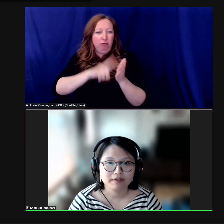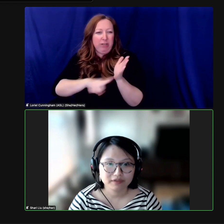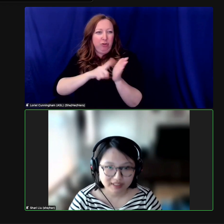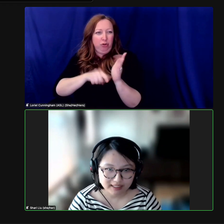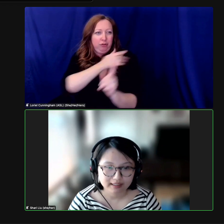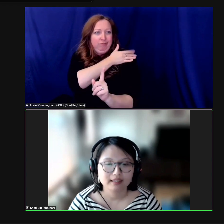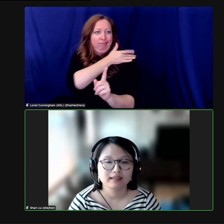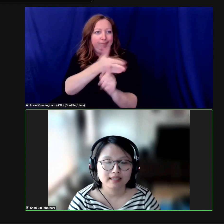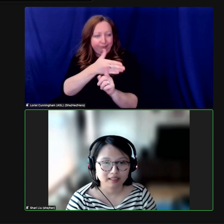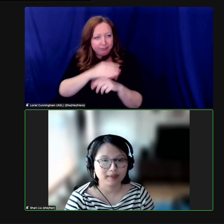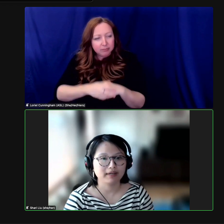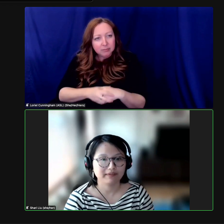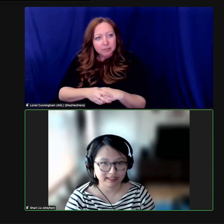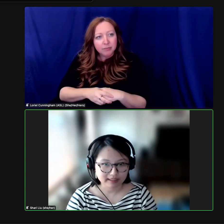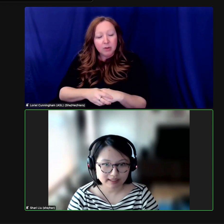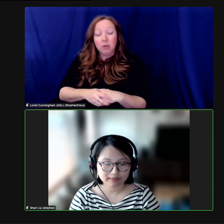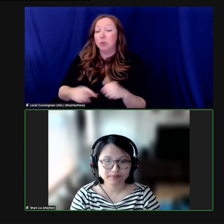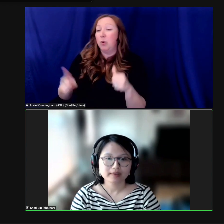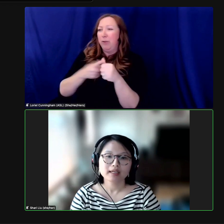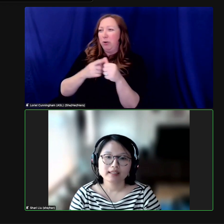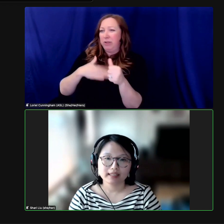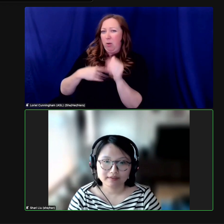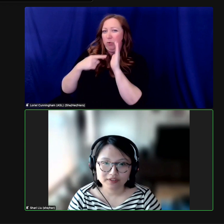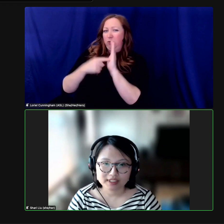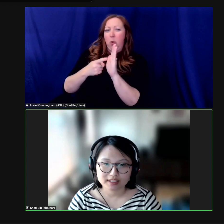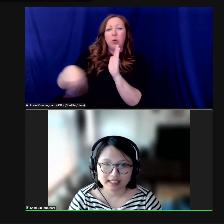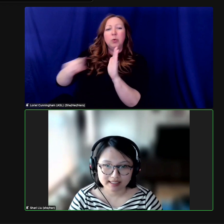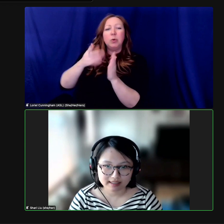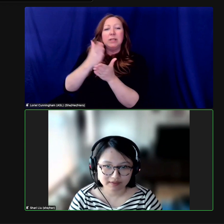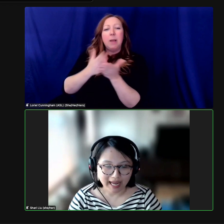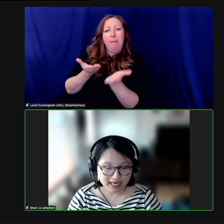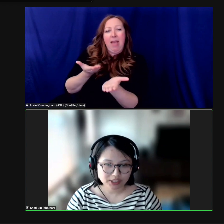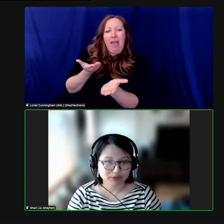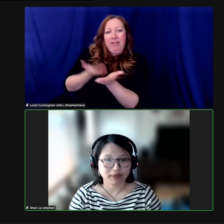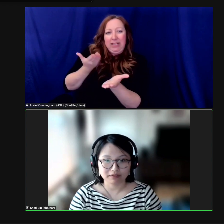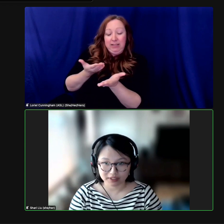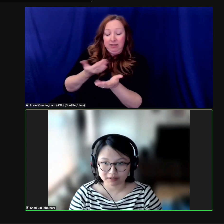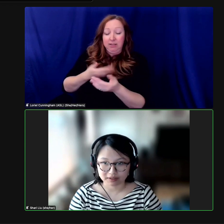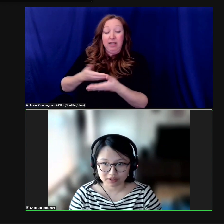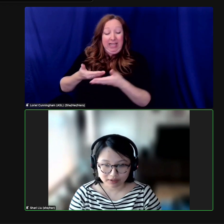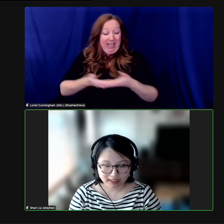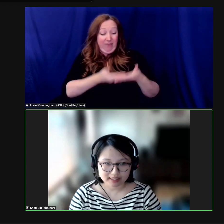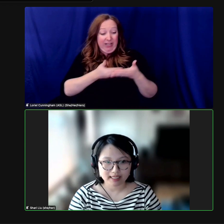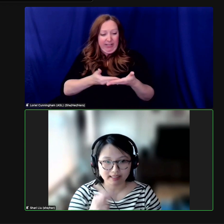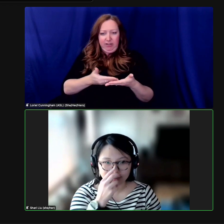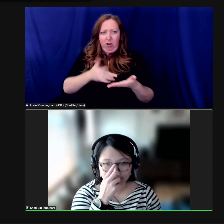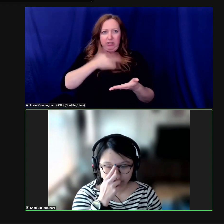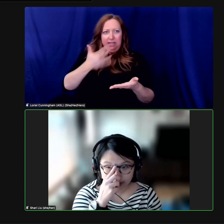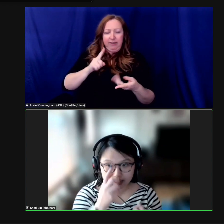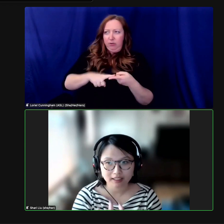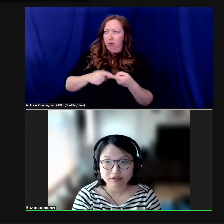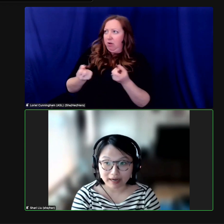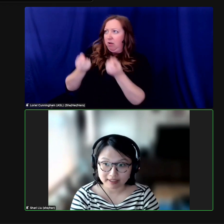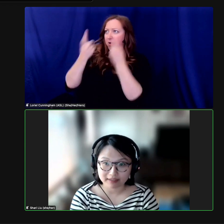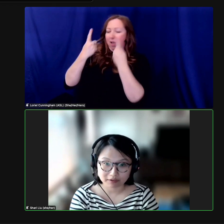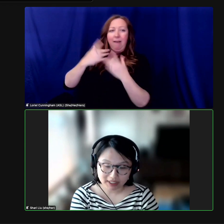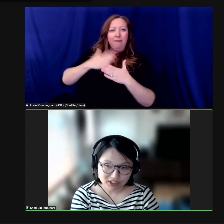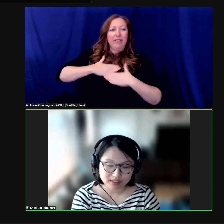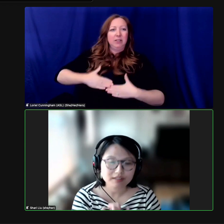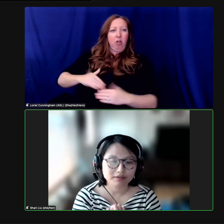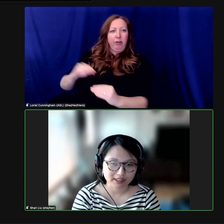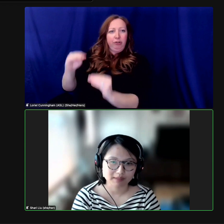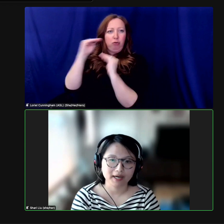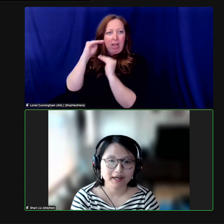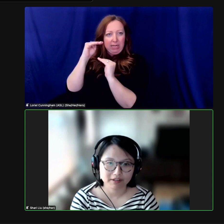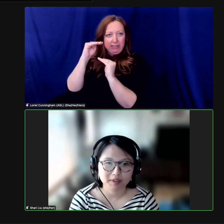So first, I'll talk about evidence that infants are sensitive to action around physical constraints, and they use physically grounded